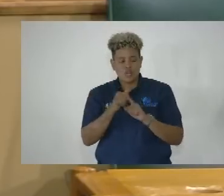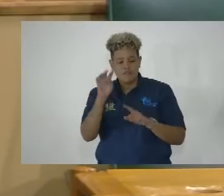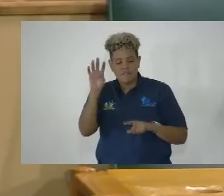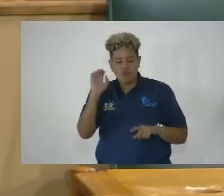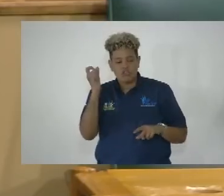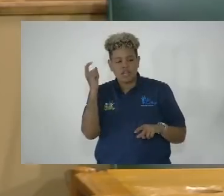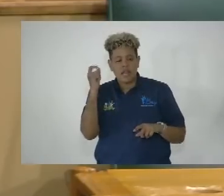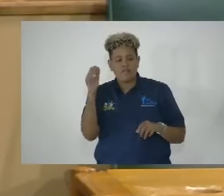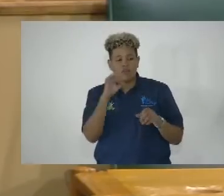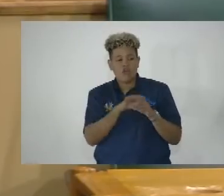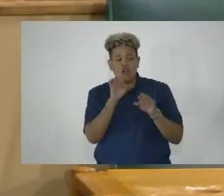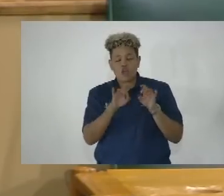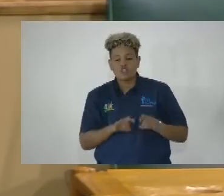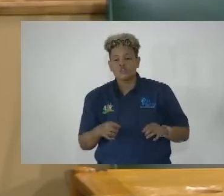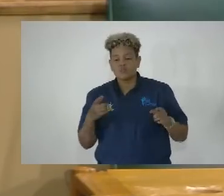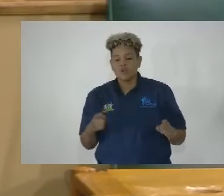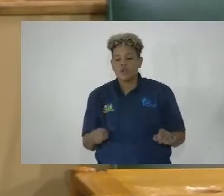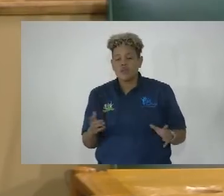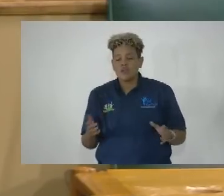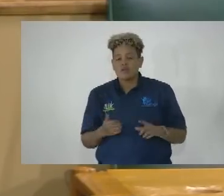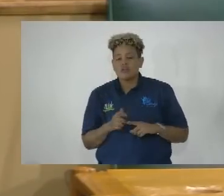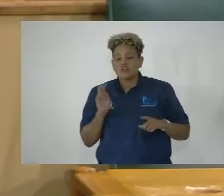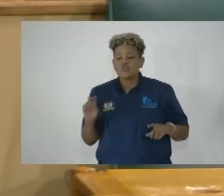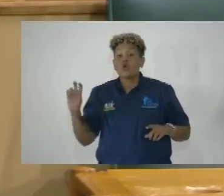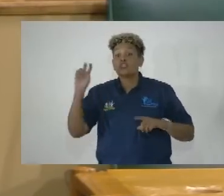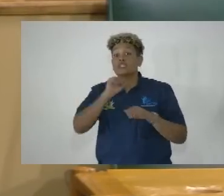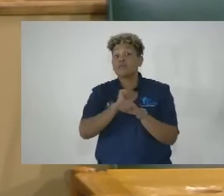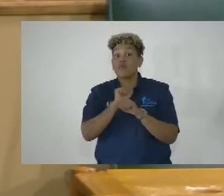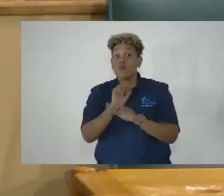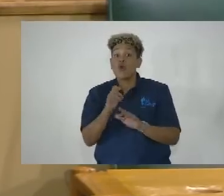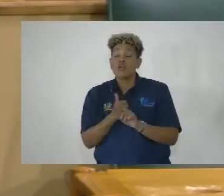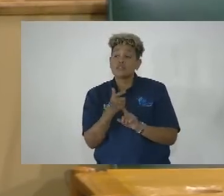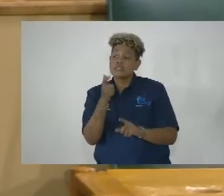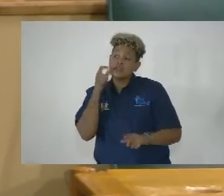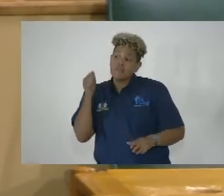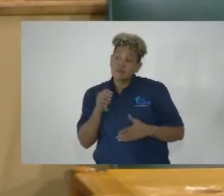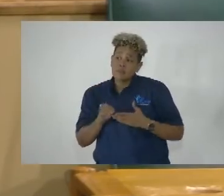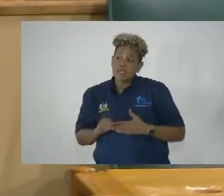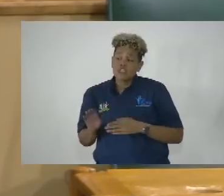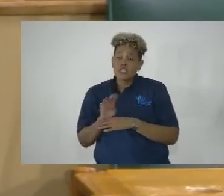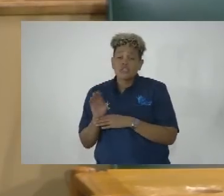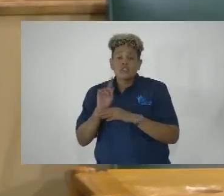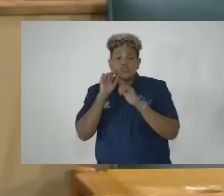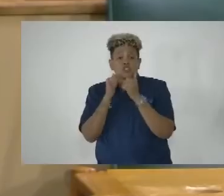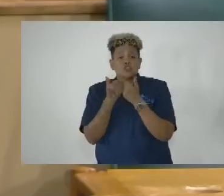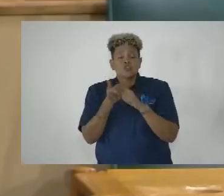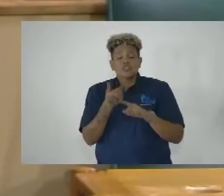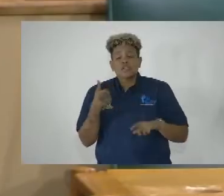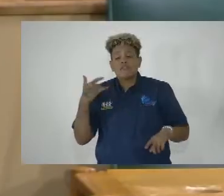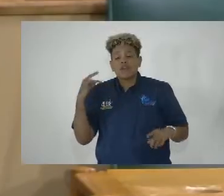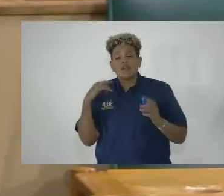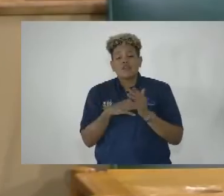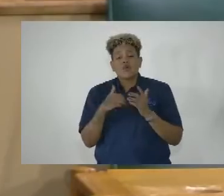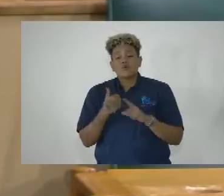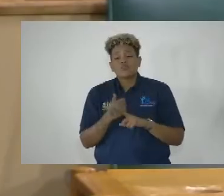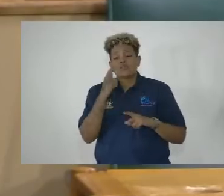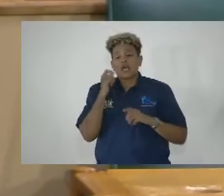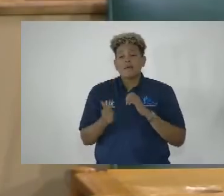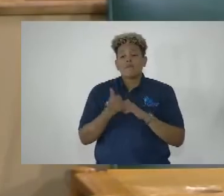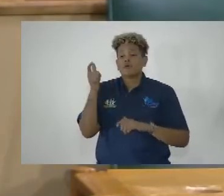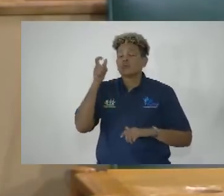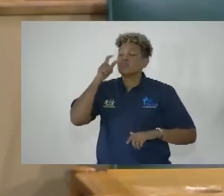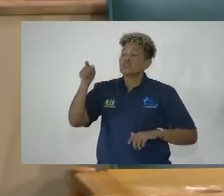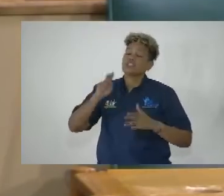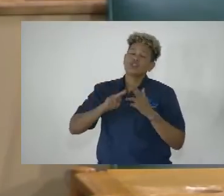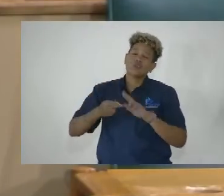154,411 contributors. Tourism workers, Pension Industry Association has it as 8,000. I think the most recent figure